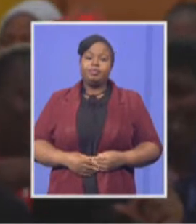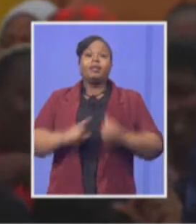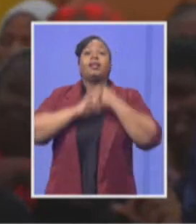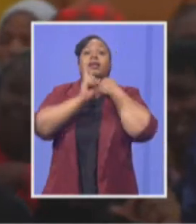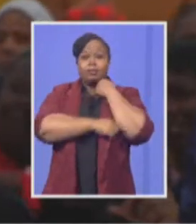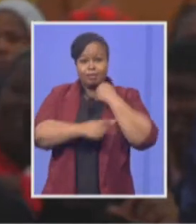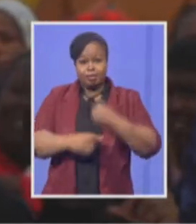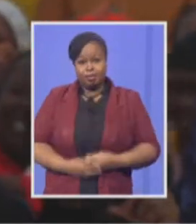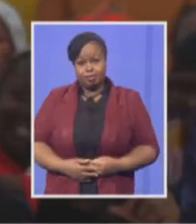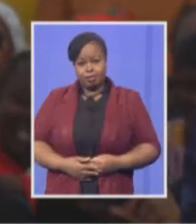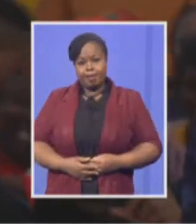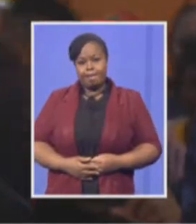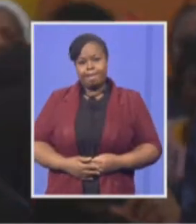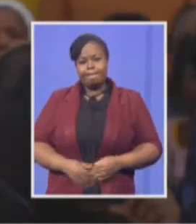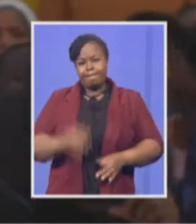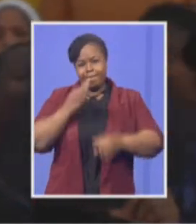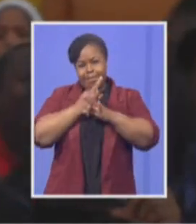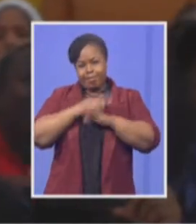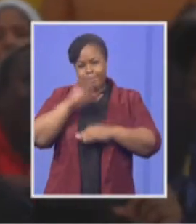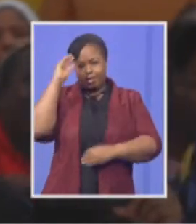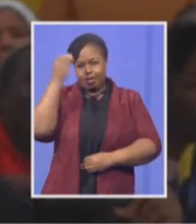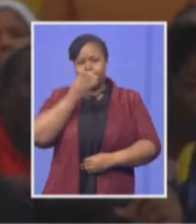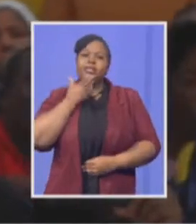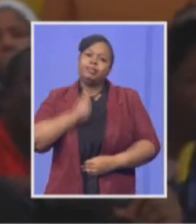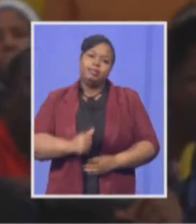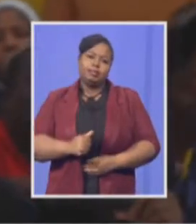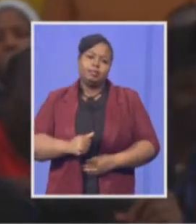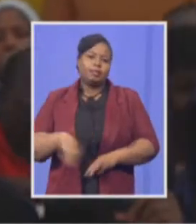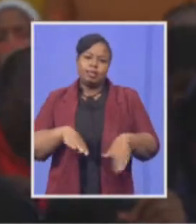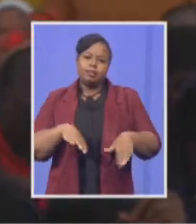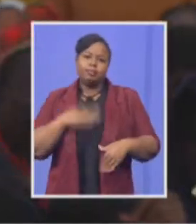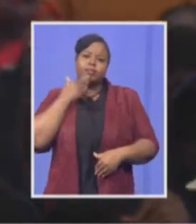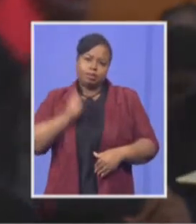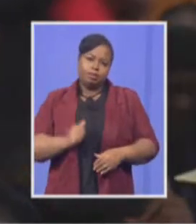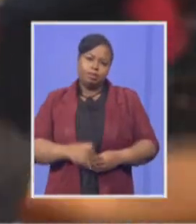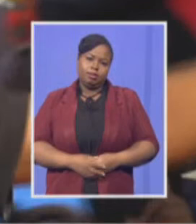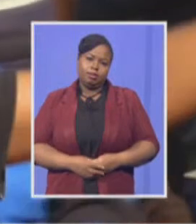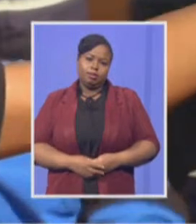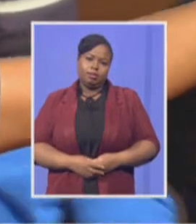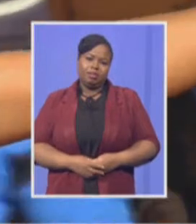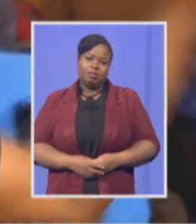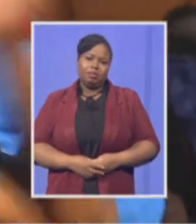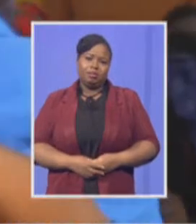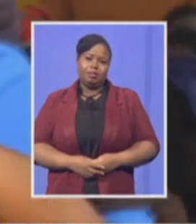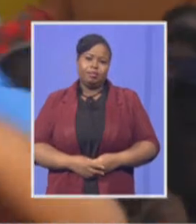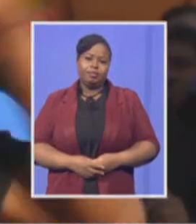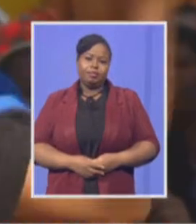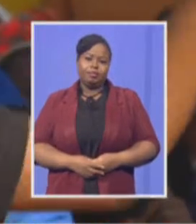Lastly, to bawucela. Please act, siyacela. It is